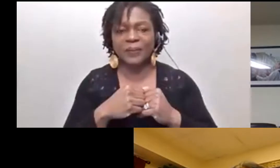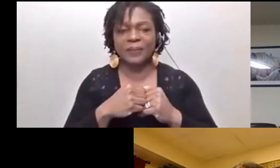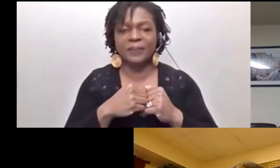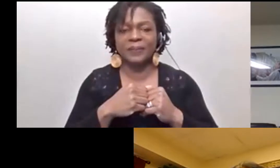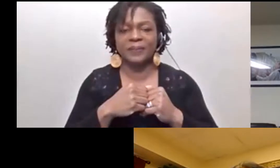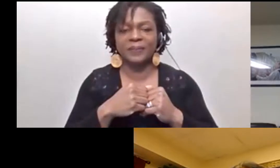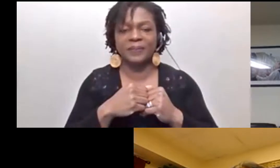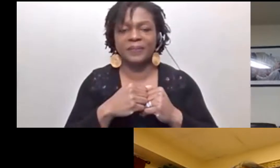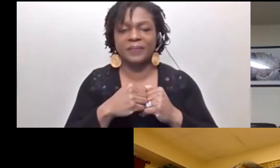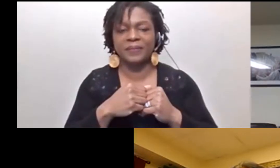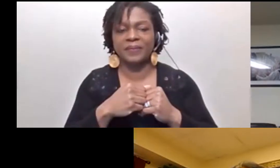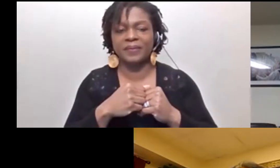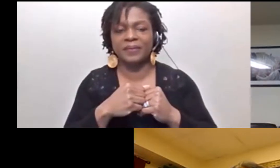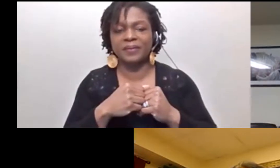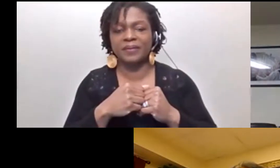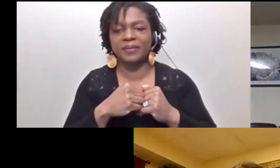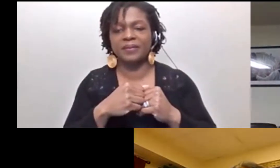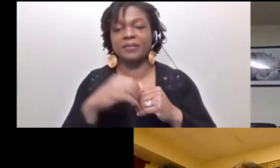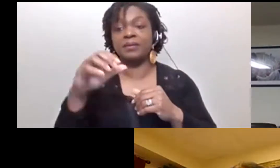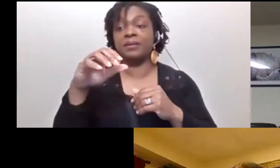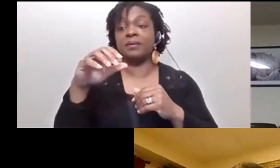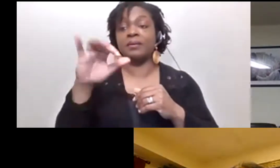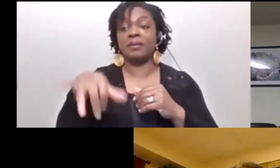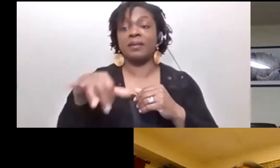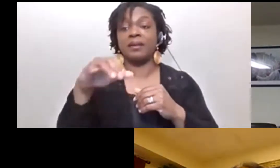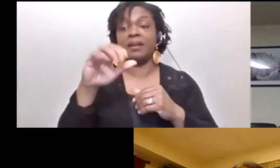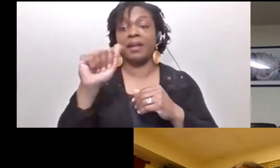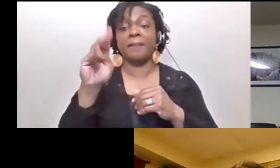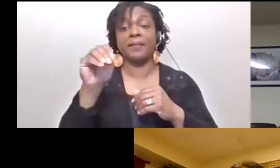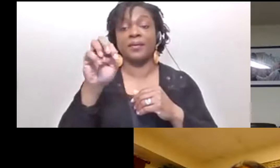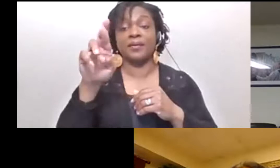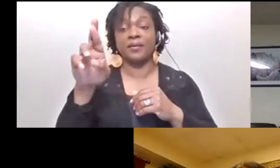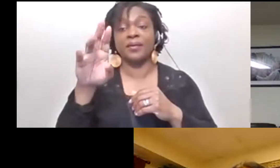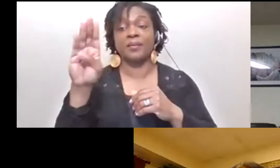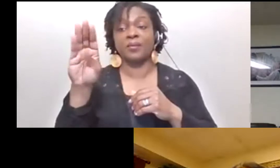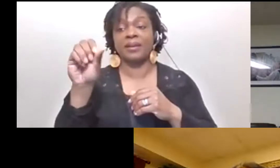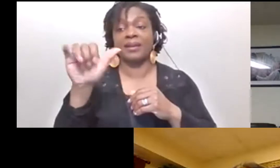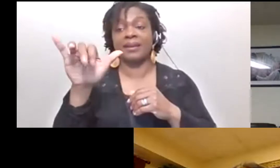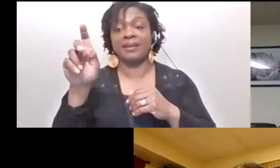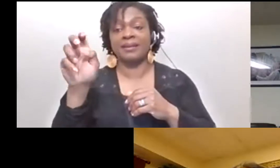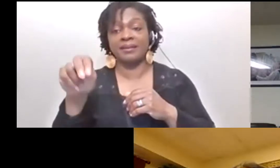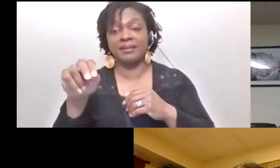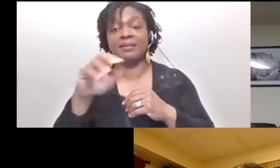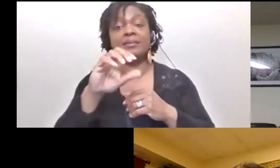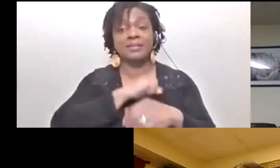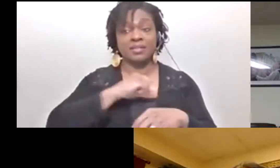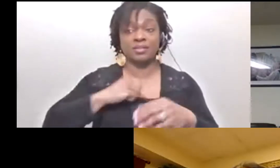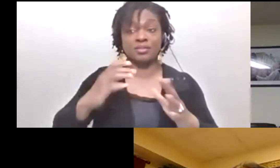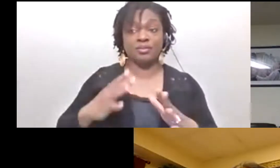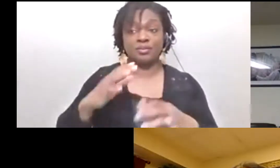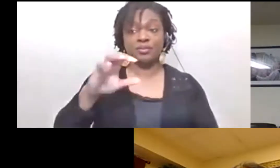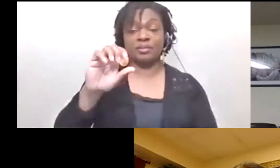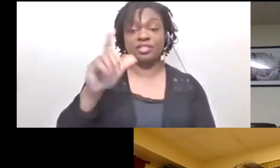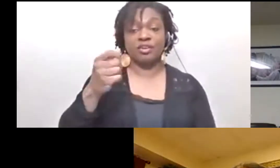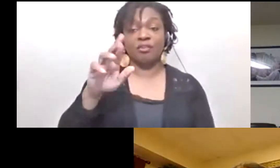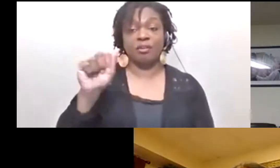And it's Amber Boykin and Senator Gerald Boudreaux. Okay. Senator, go ahead. I just was going to reiterate, I think Chris